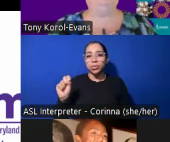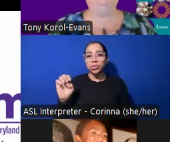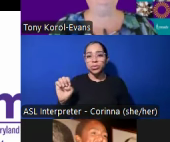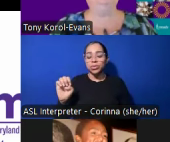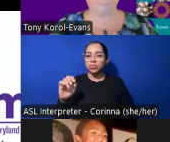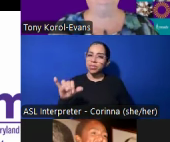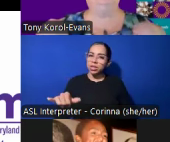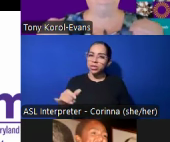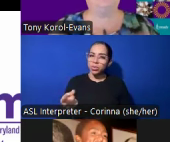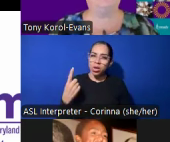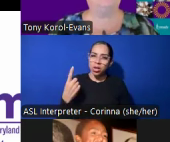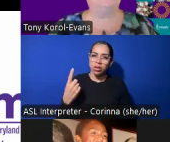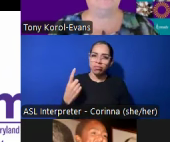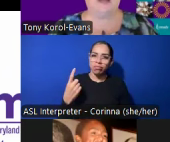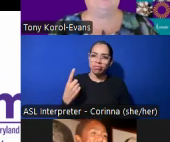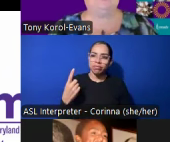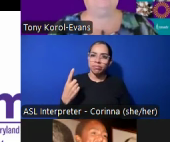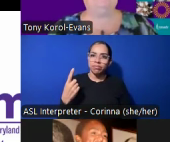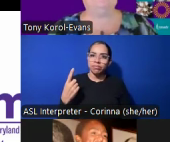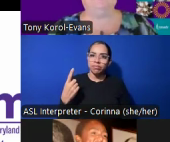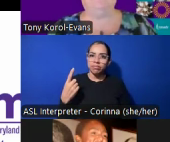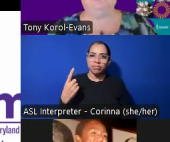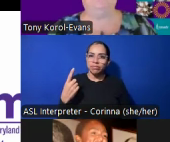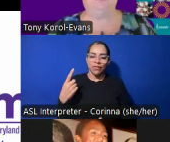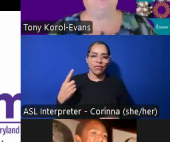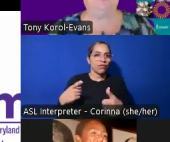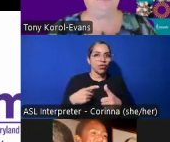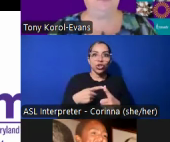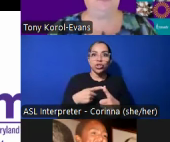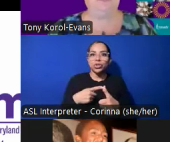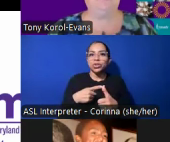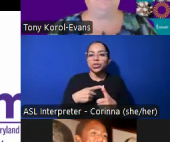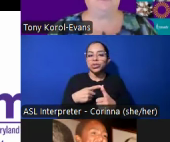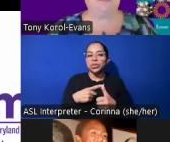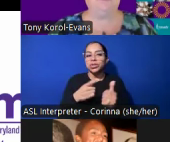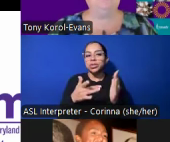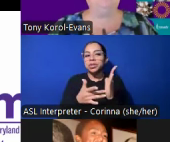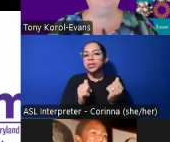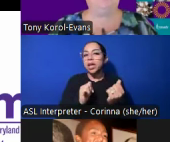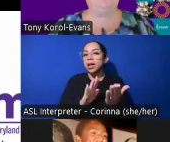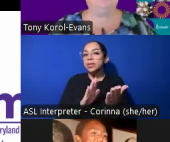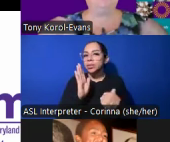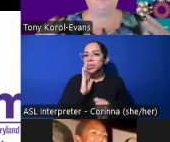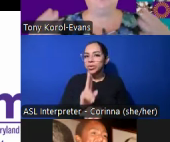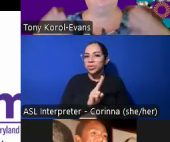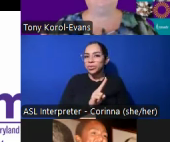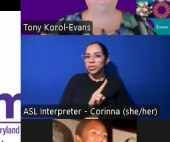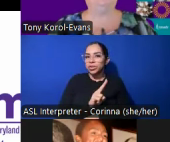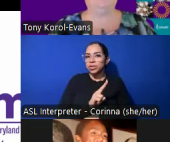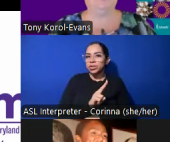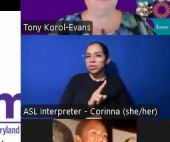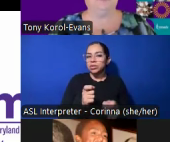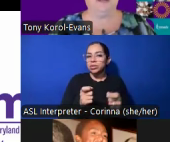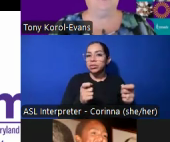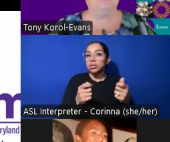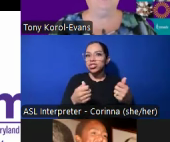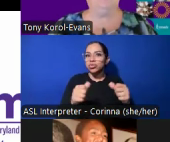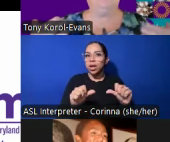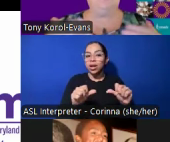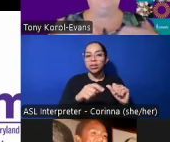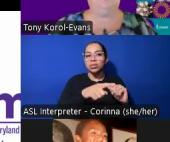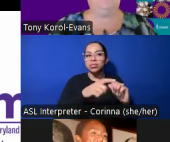the first tactics that an abusive partner is going to use, right? Because they're trying to break the person